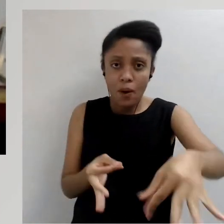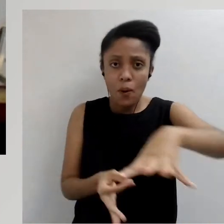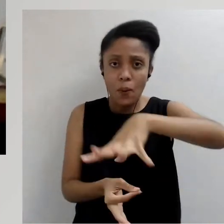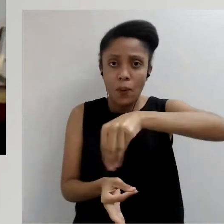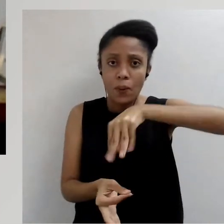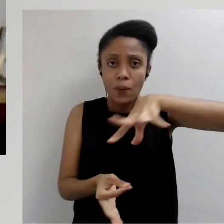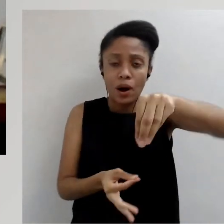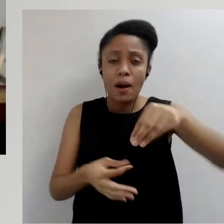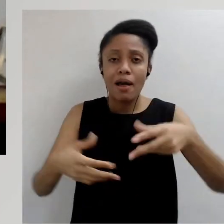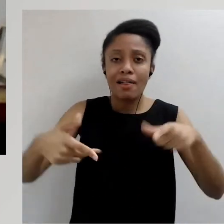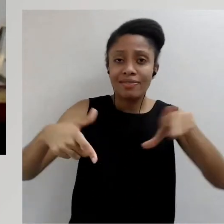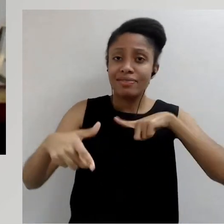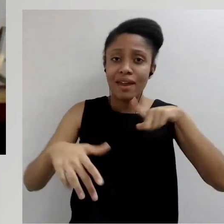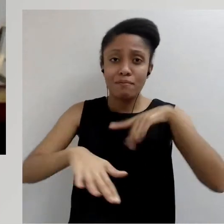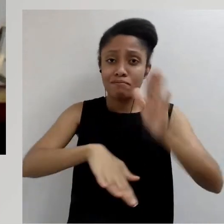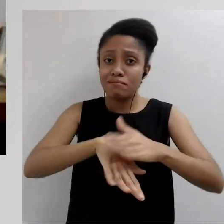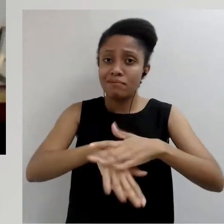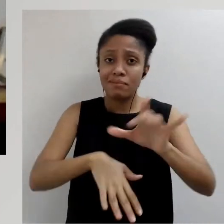process,